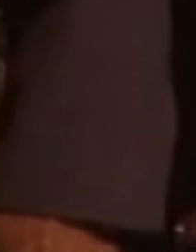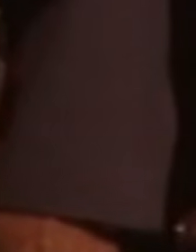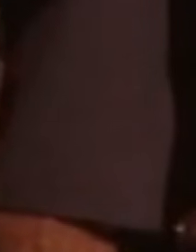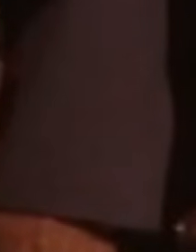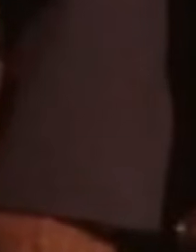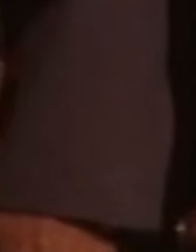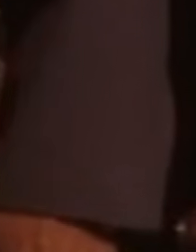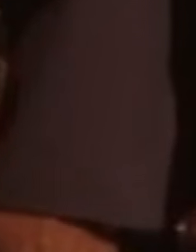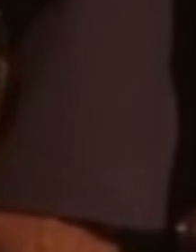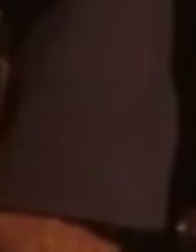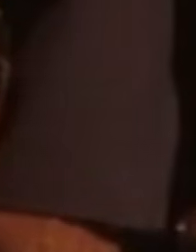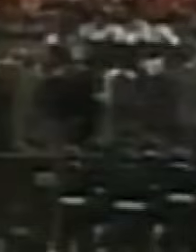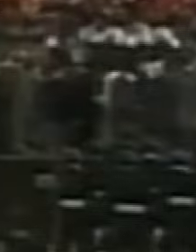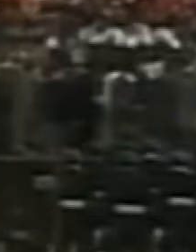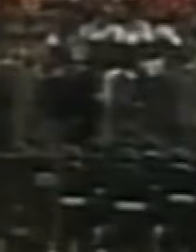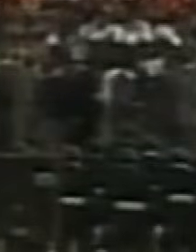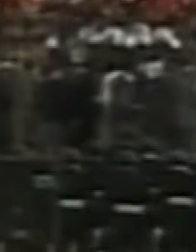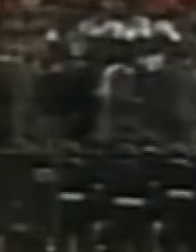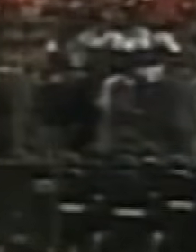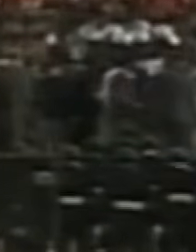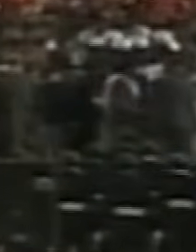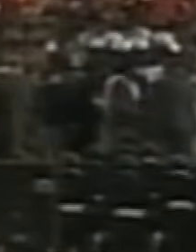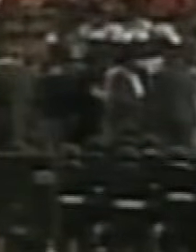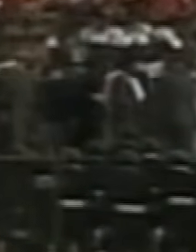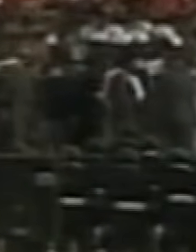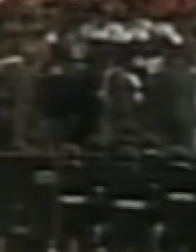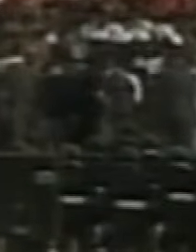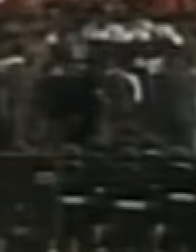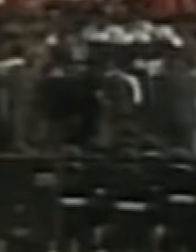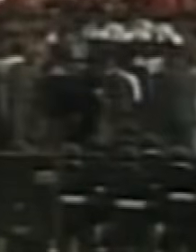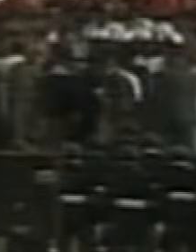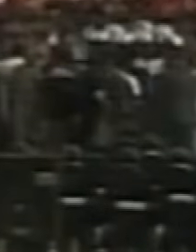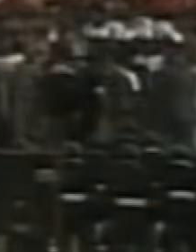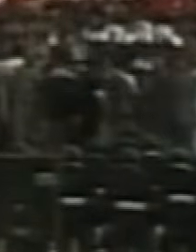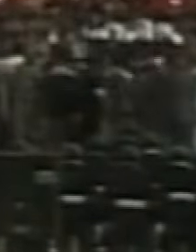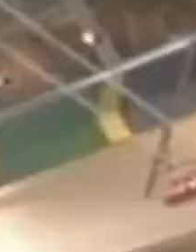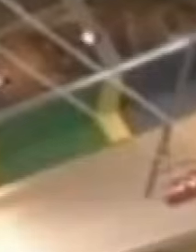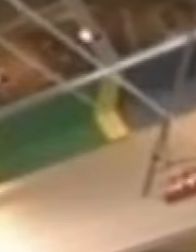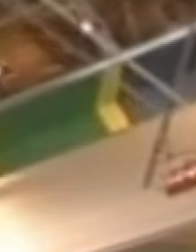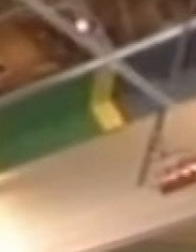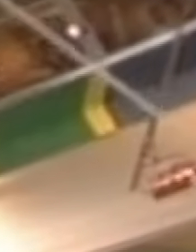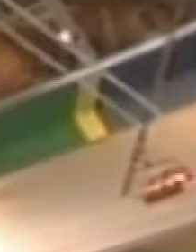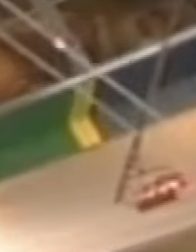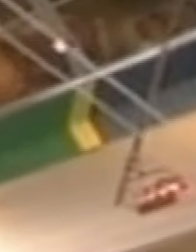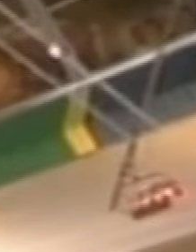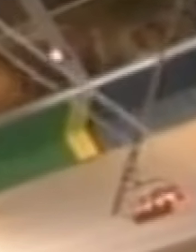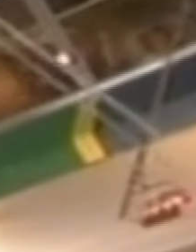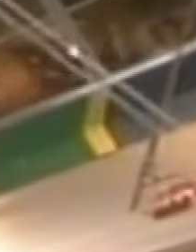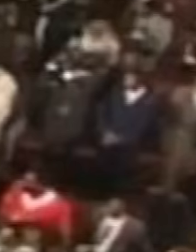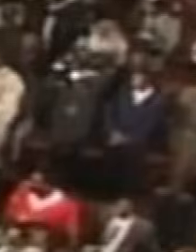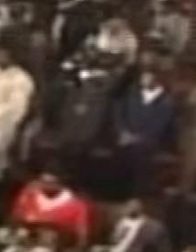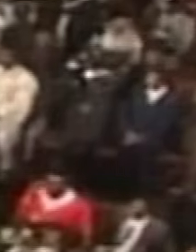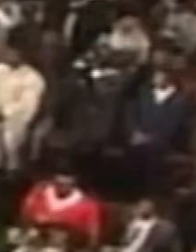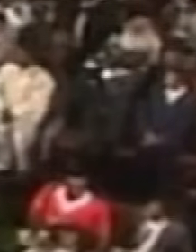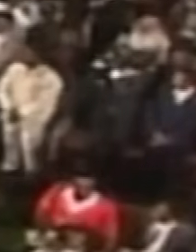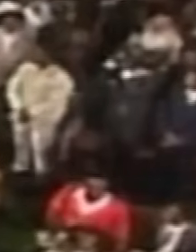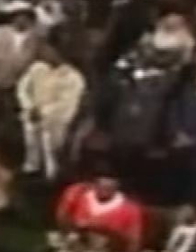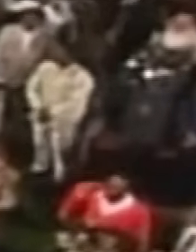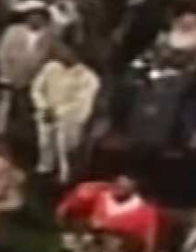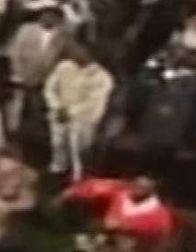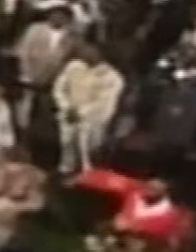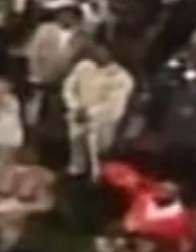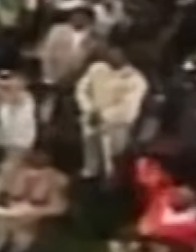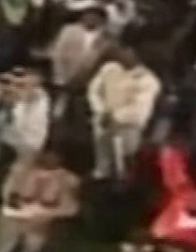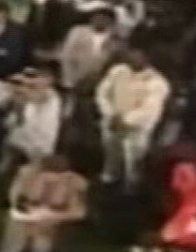for has been realized. The apartheid South African flag was lowered and the birth of Namibia